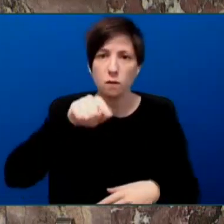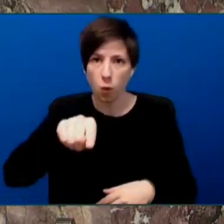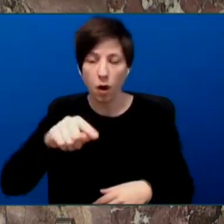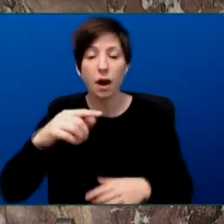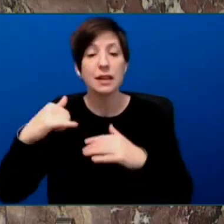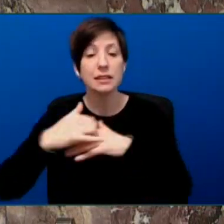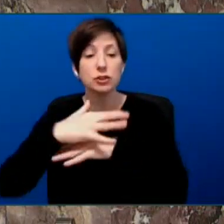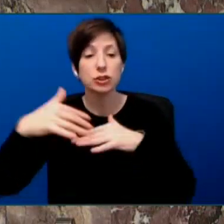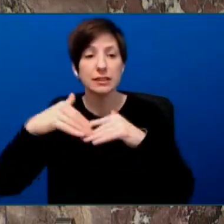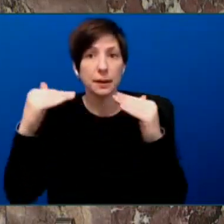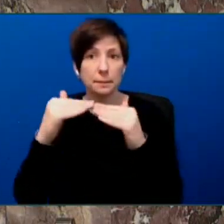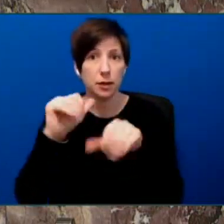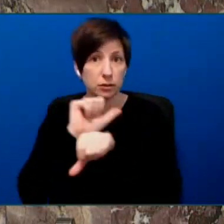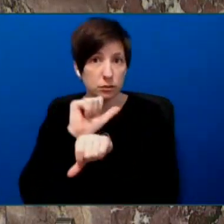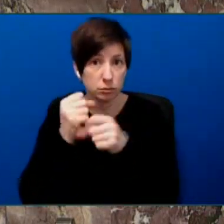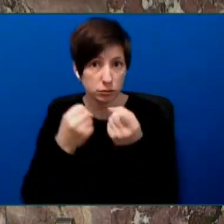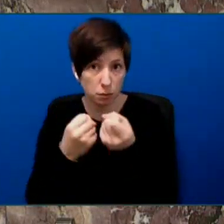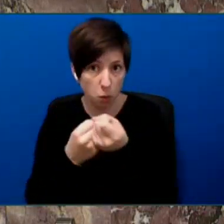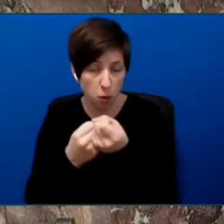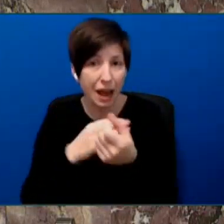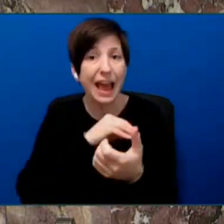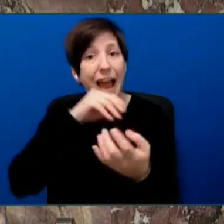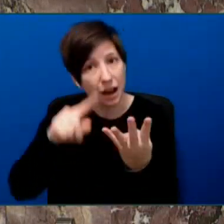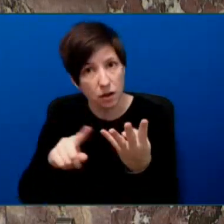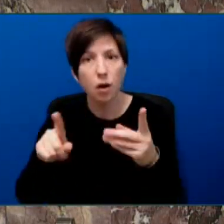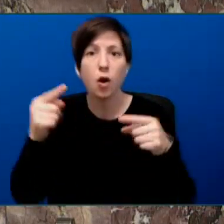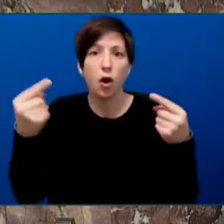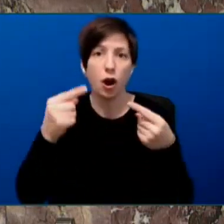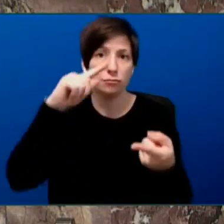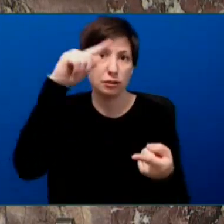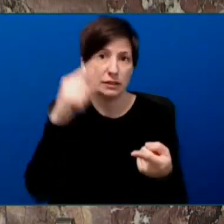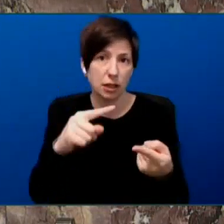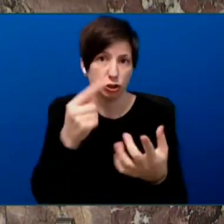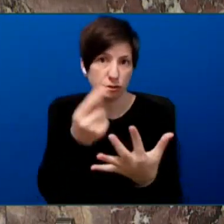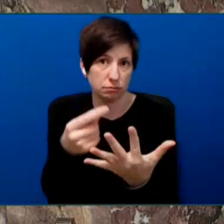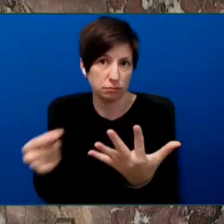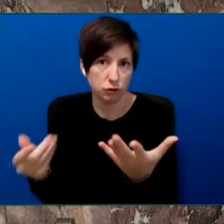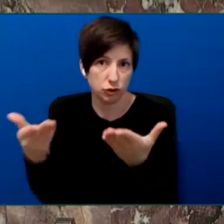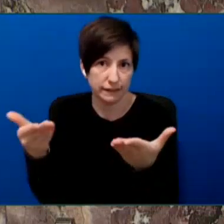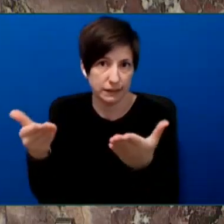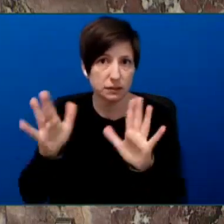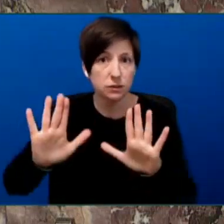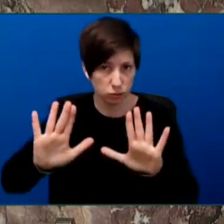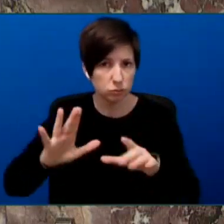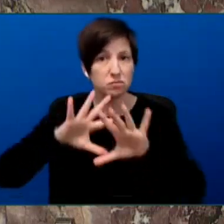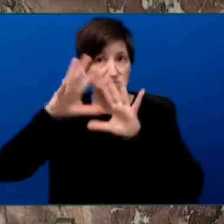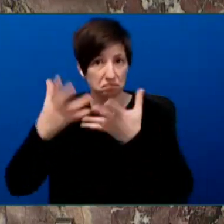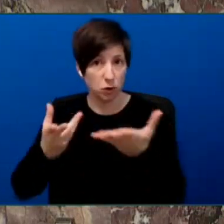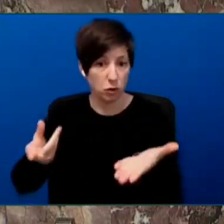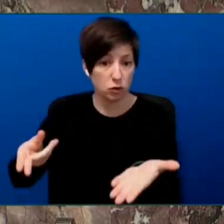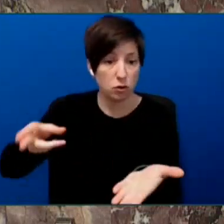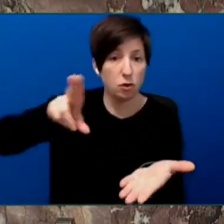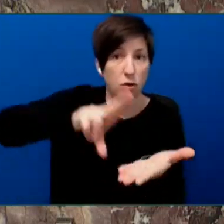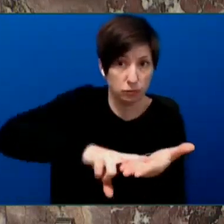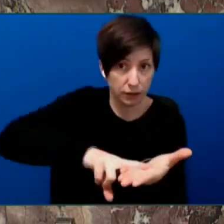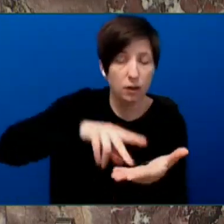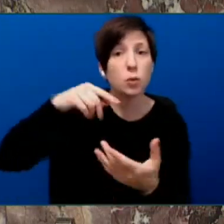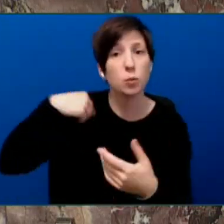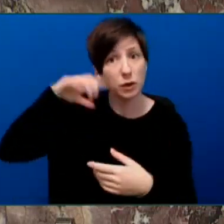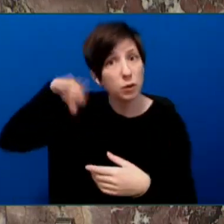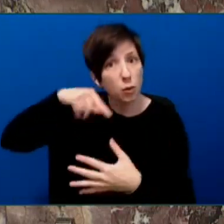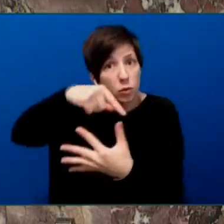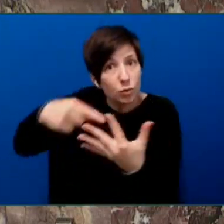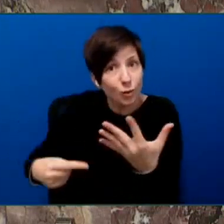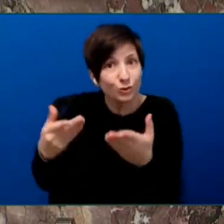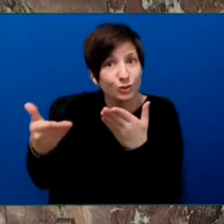that were provided. And having said that, and we know, and having understanding as we all do that those are critical services to keep people